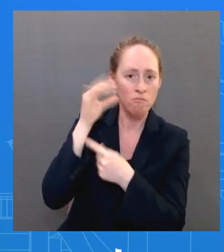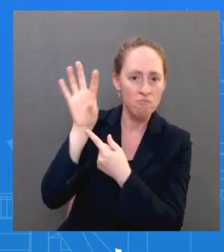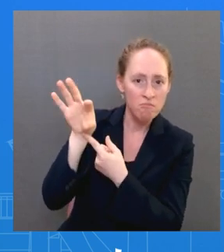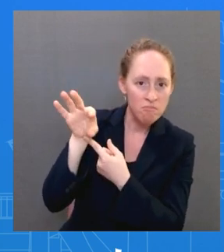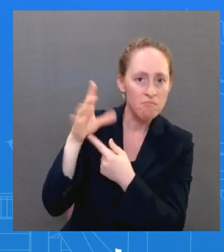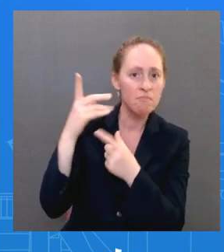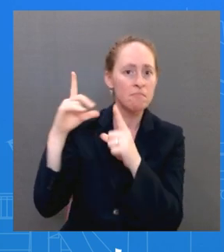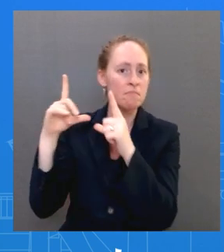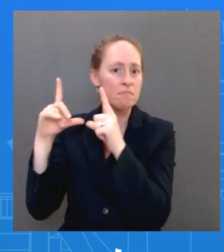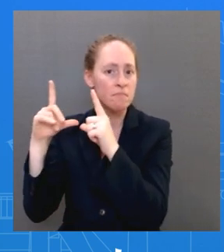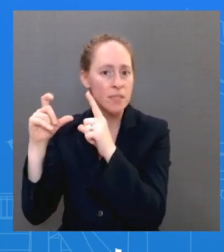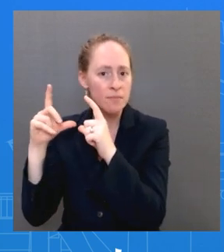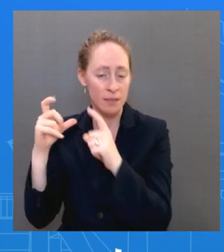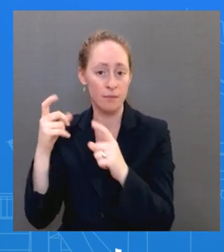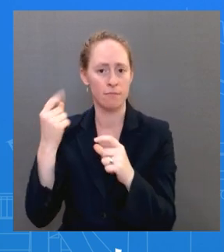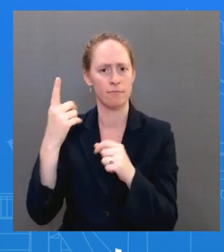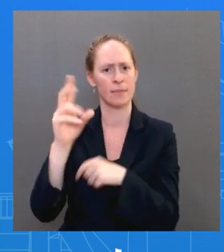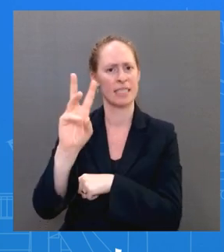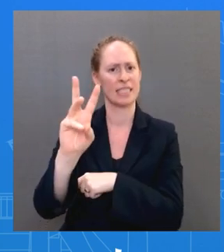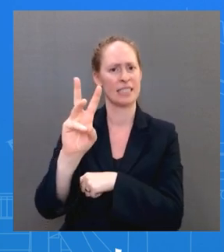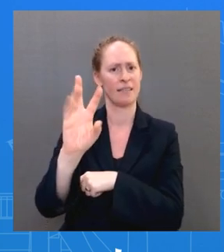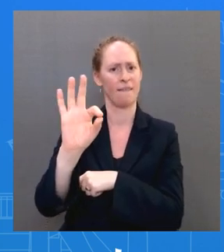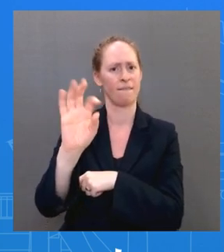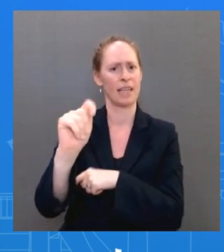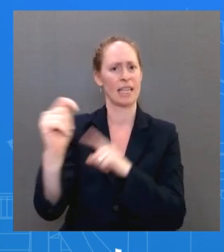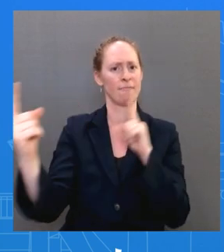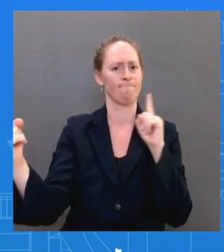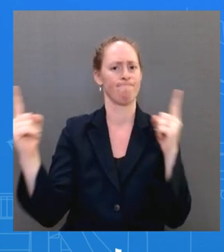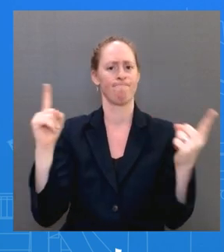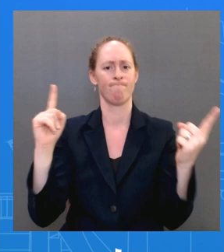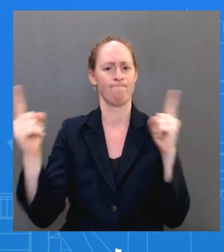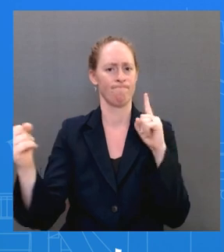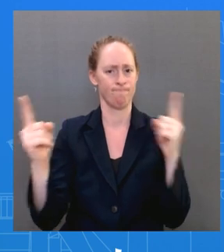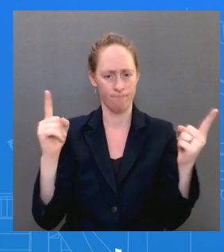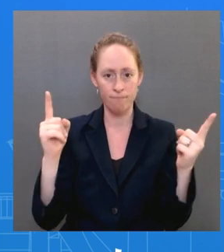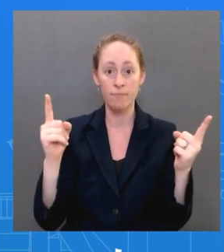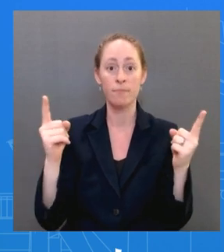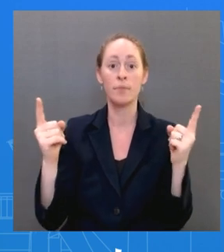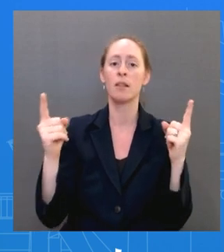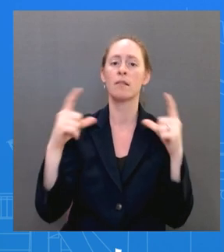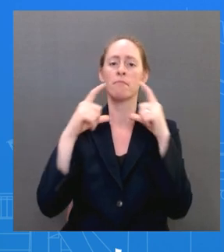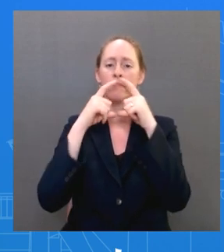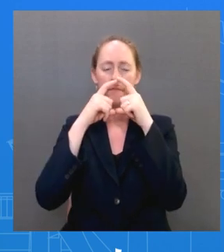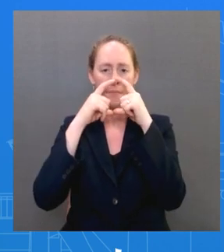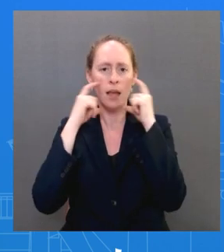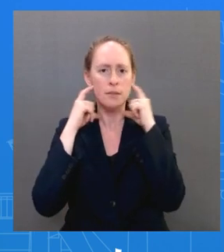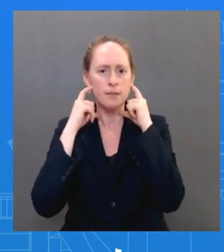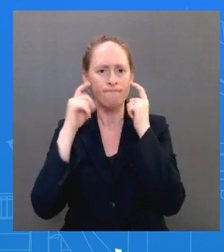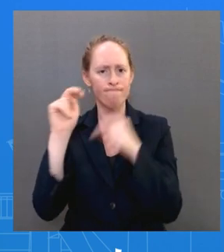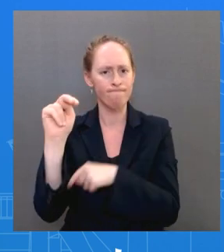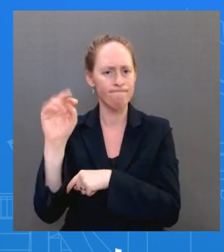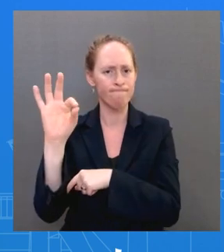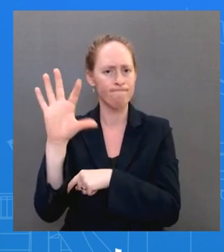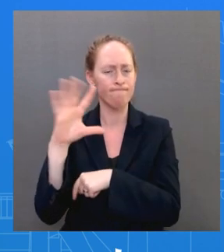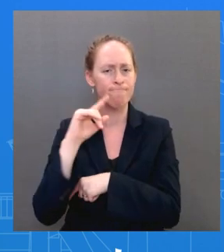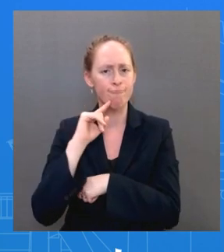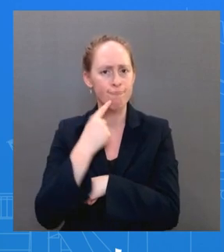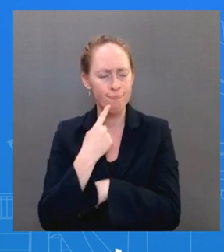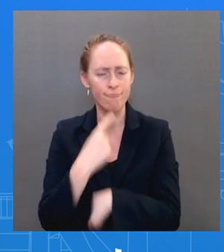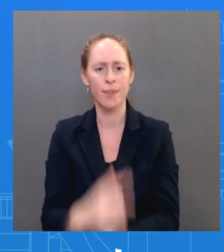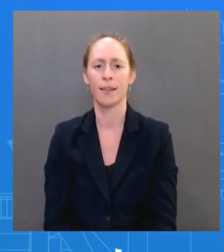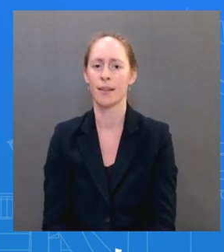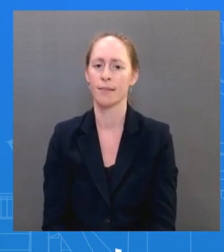wore N95 masks. We are making sure that we keep to. He is making sure that he is isolating and keeping to the